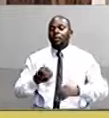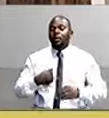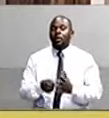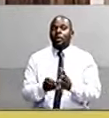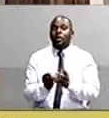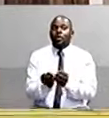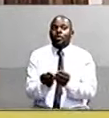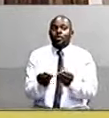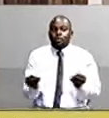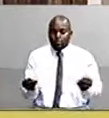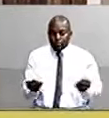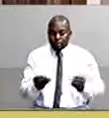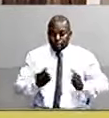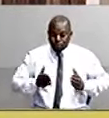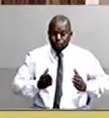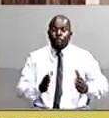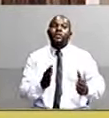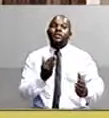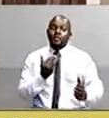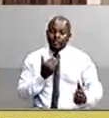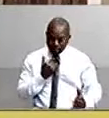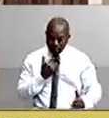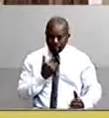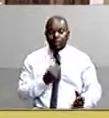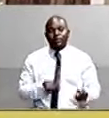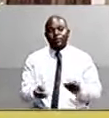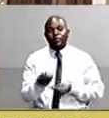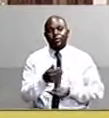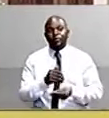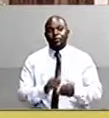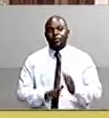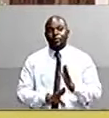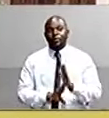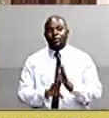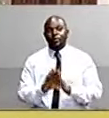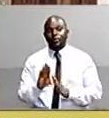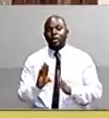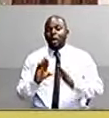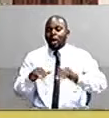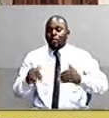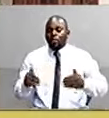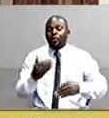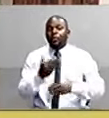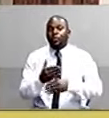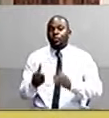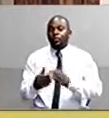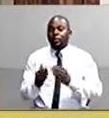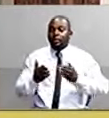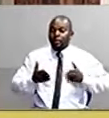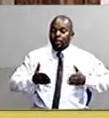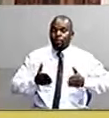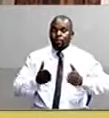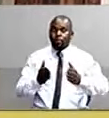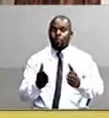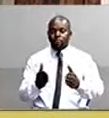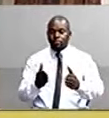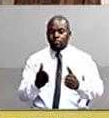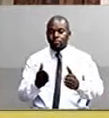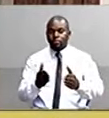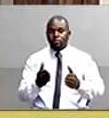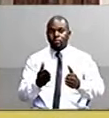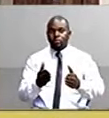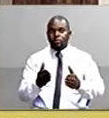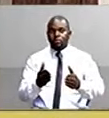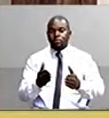solutions. The road is needed for the economy to grow, but how can we construct a road that is also,